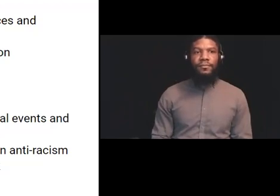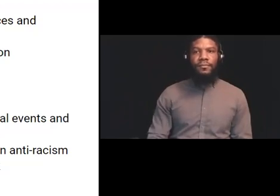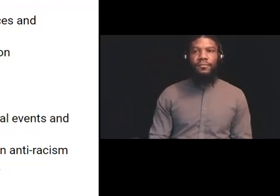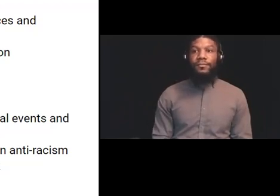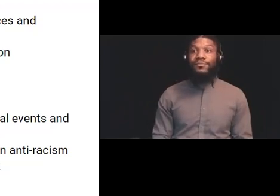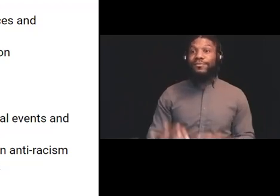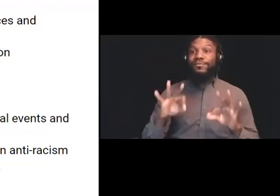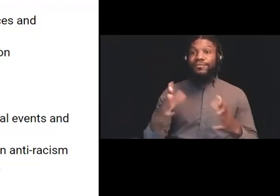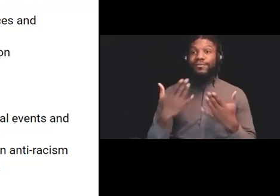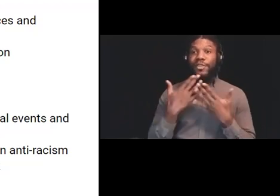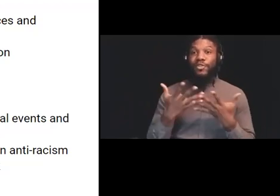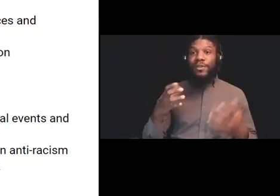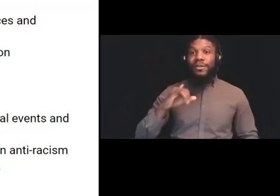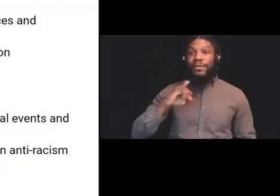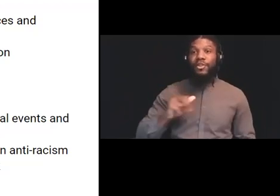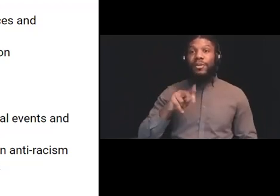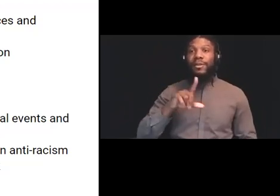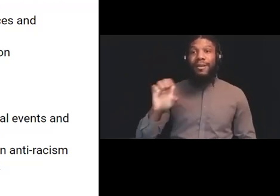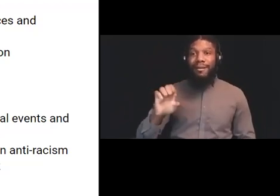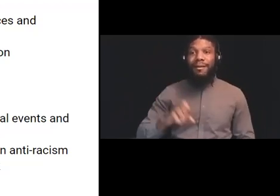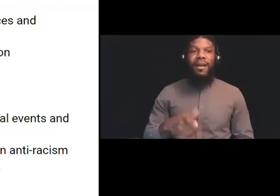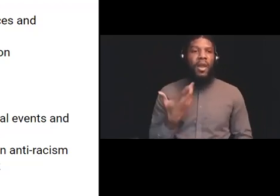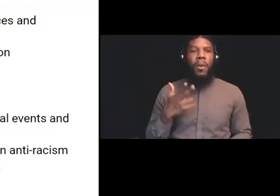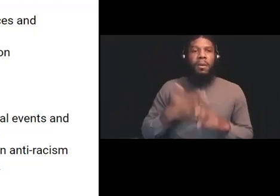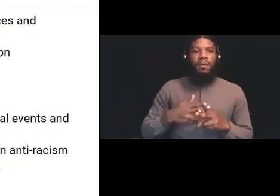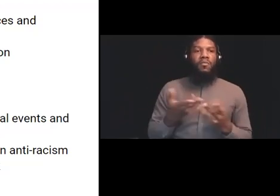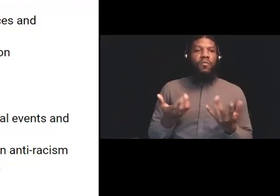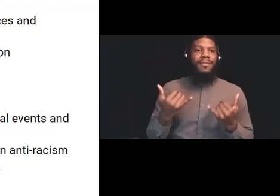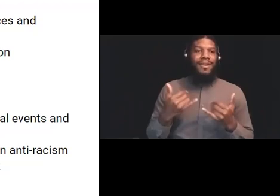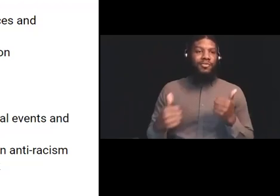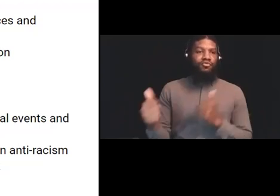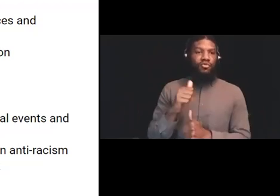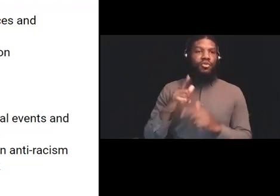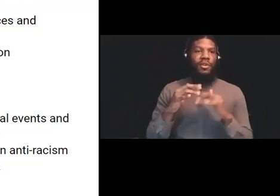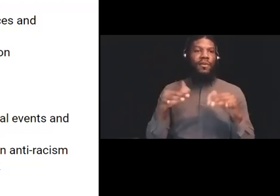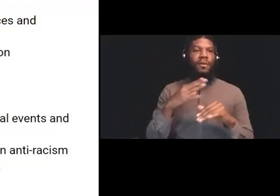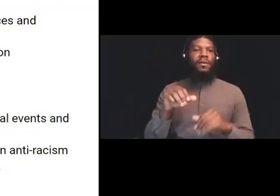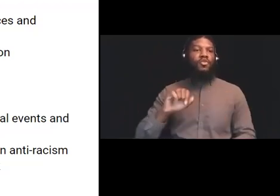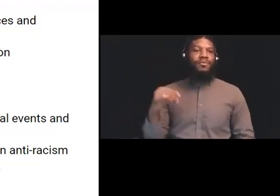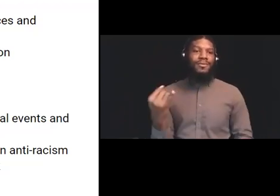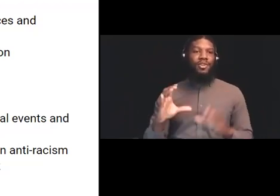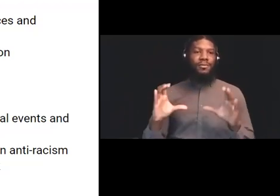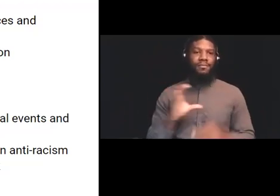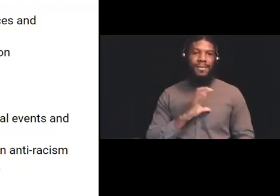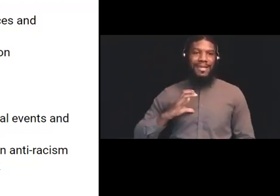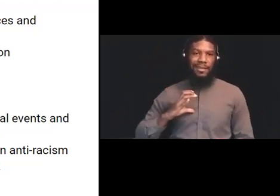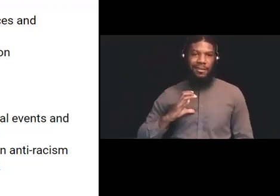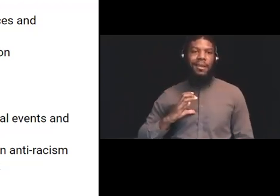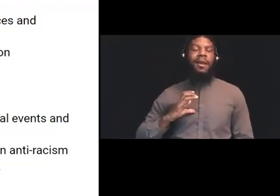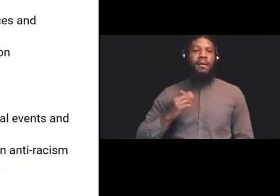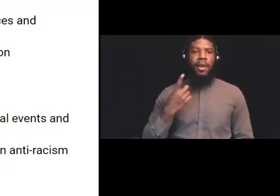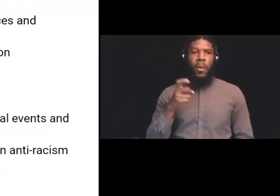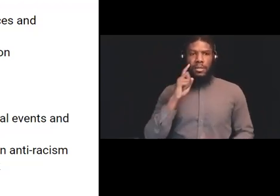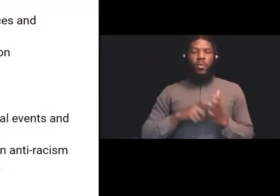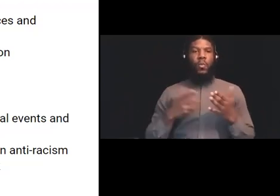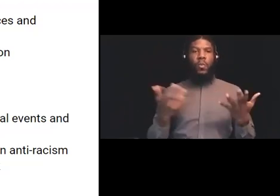Thanks, Janelle. So as I mentioned earlier, I'm the current chair of the Diversity and Social Justice Committee. I do wanna acknowledge